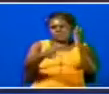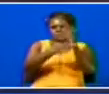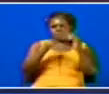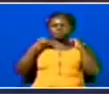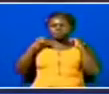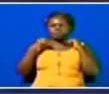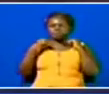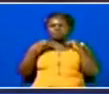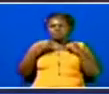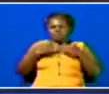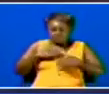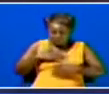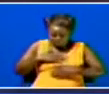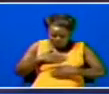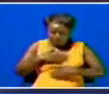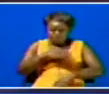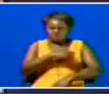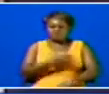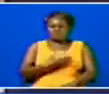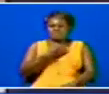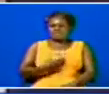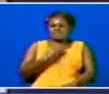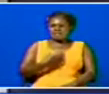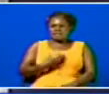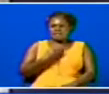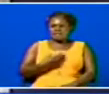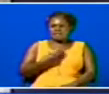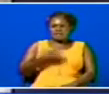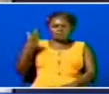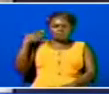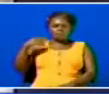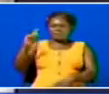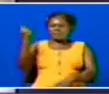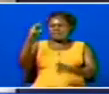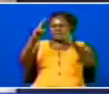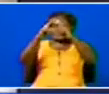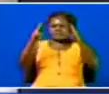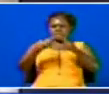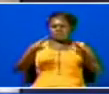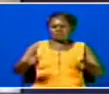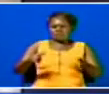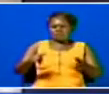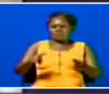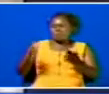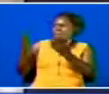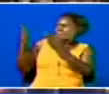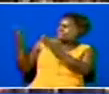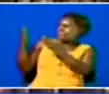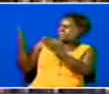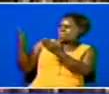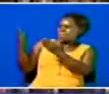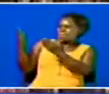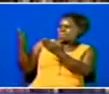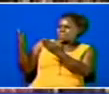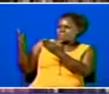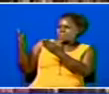the 2017 edition of the Sports Personality of the Year Awards will be former Kenyan international Mike Okoth, commonly known these